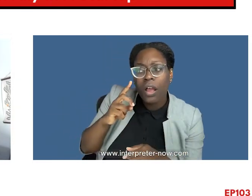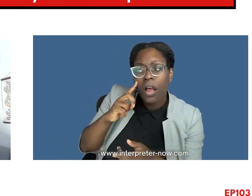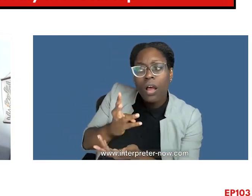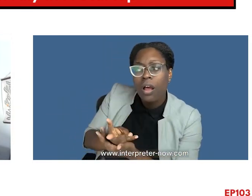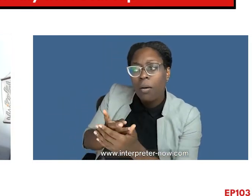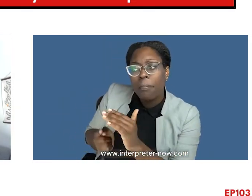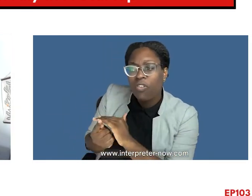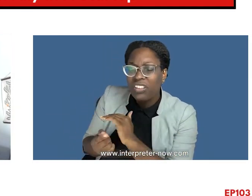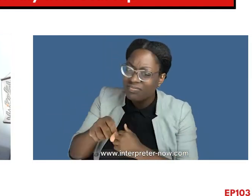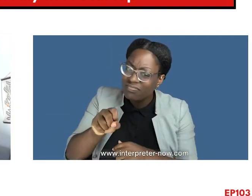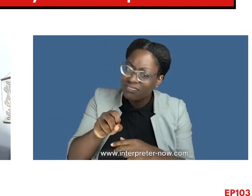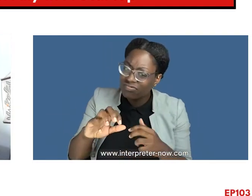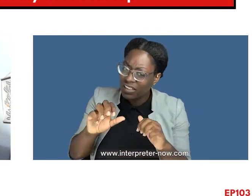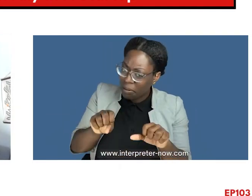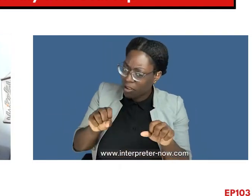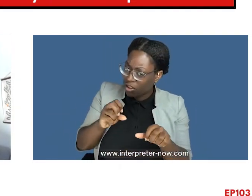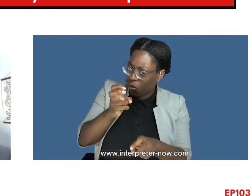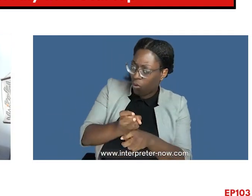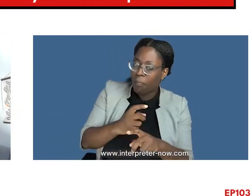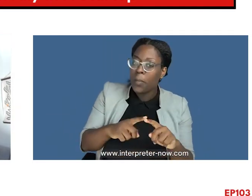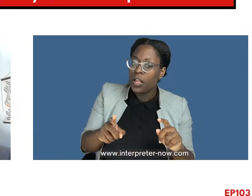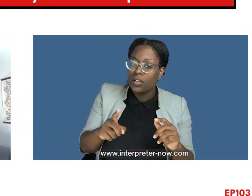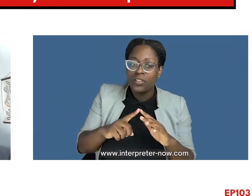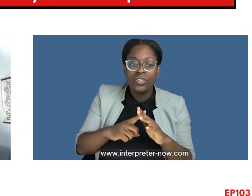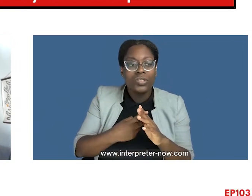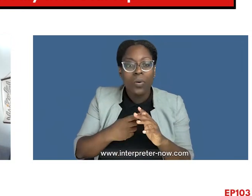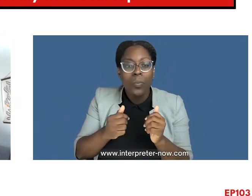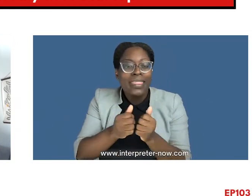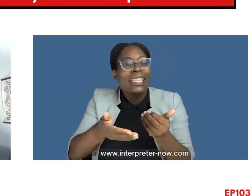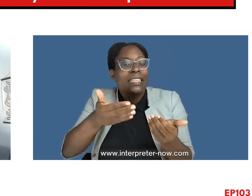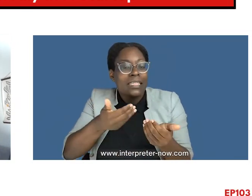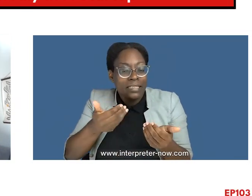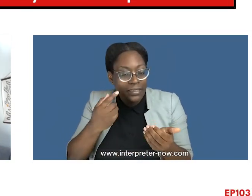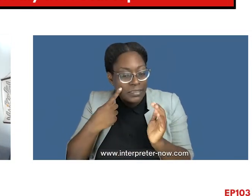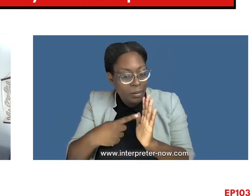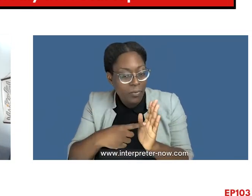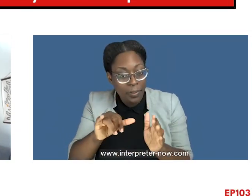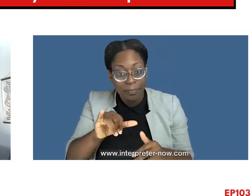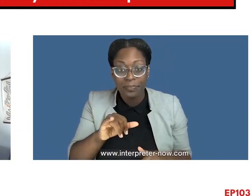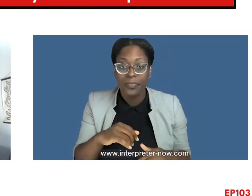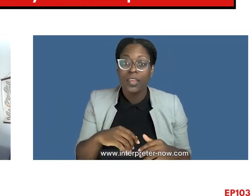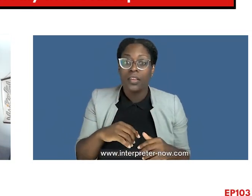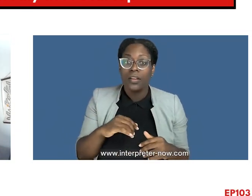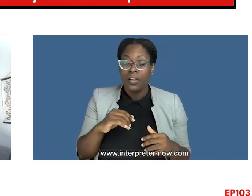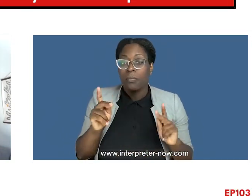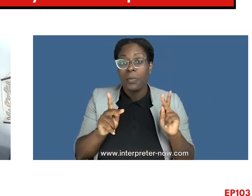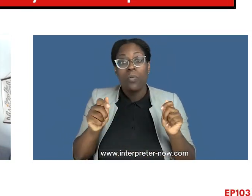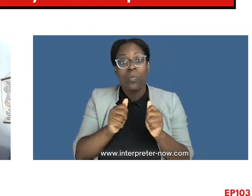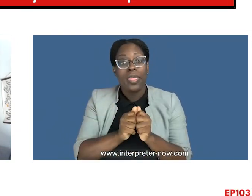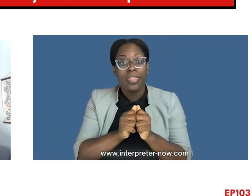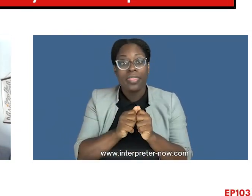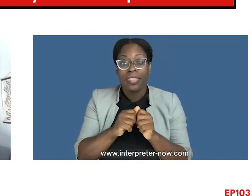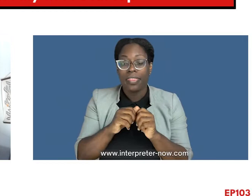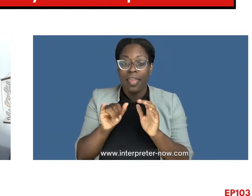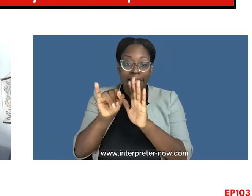them. So we want to intervene, and there are easier microaggressions to intervene and maybe more